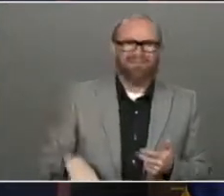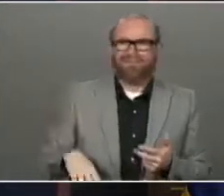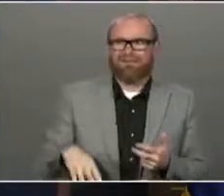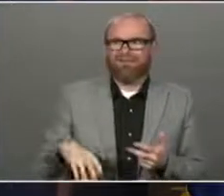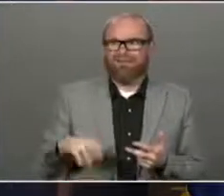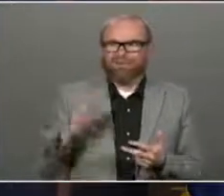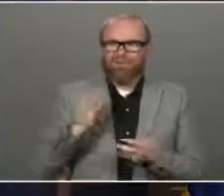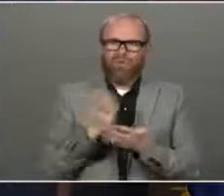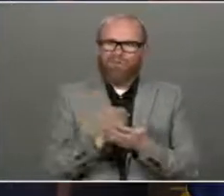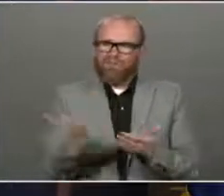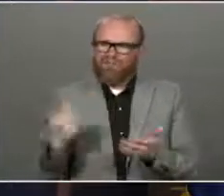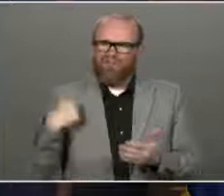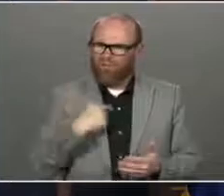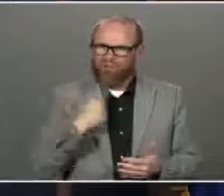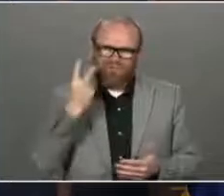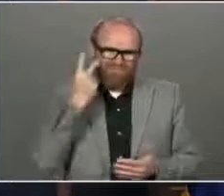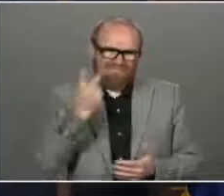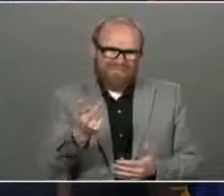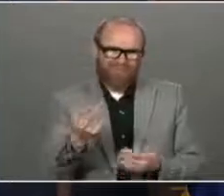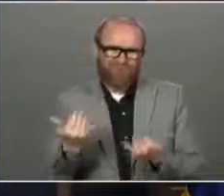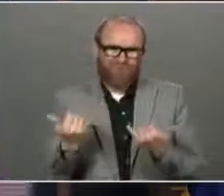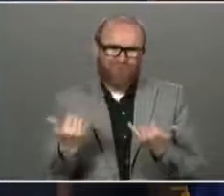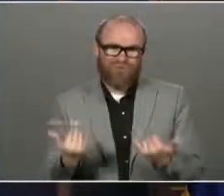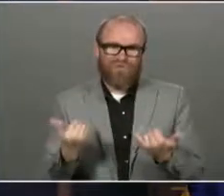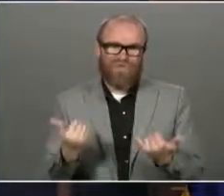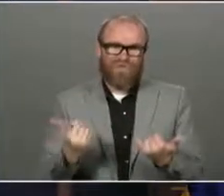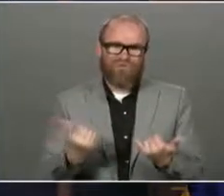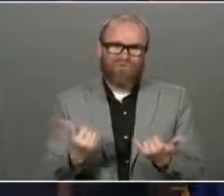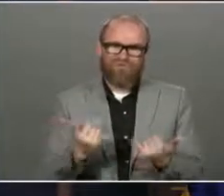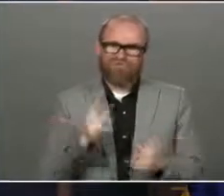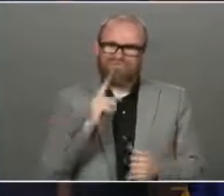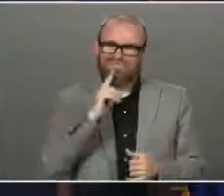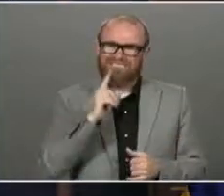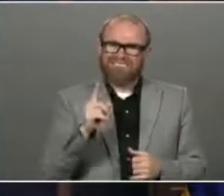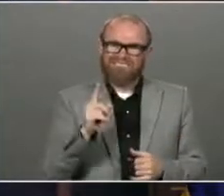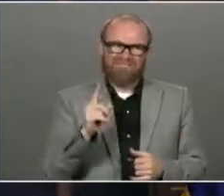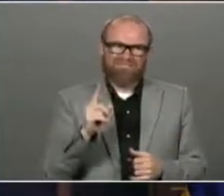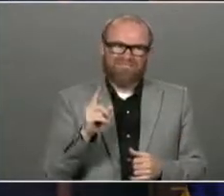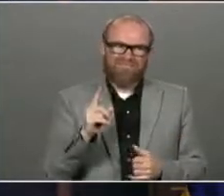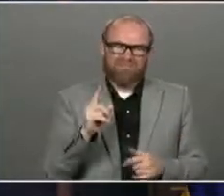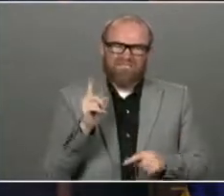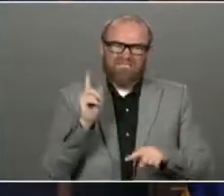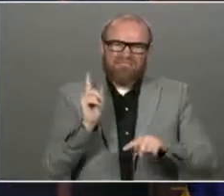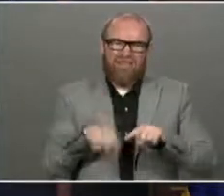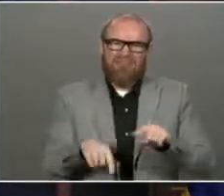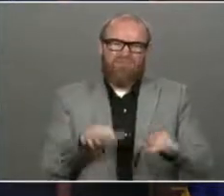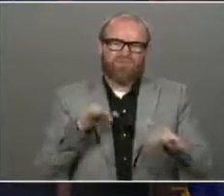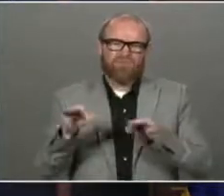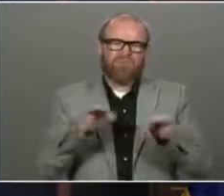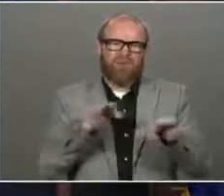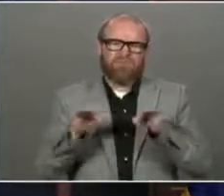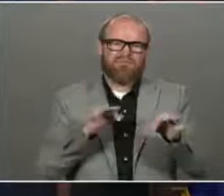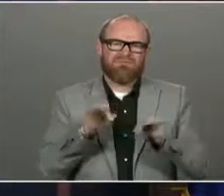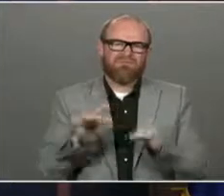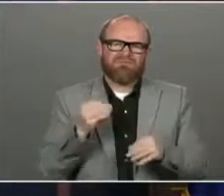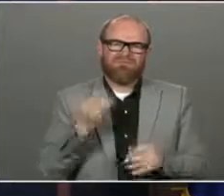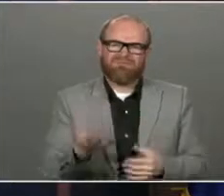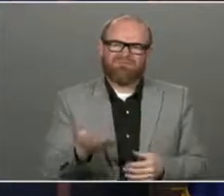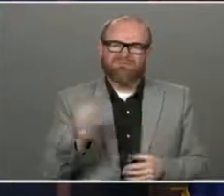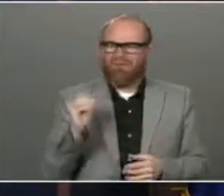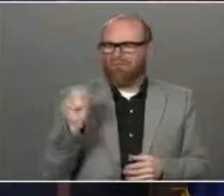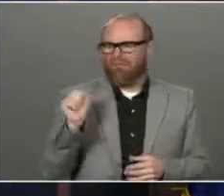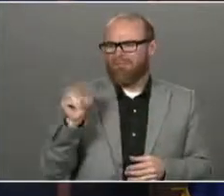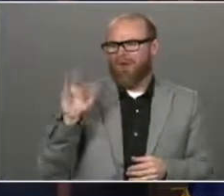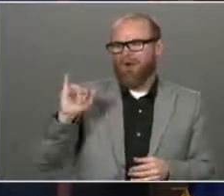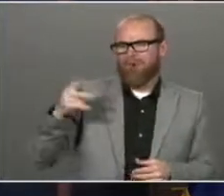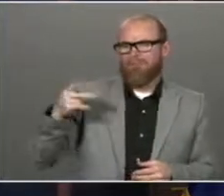The stuff we're seeing right now, I mean, it's almost indescribable out of Mariupol and